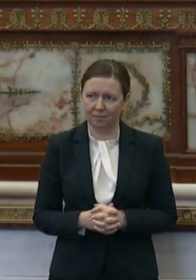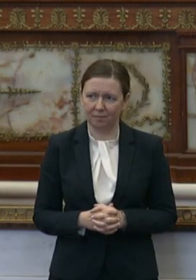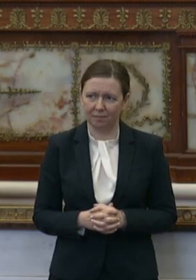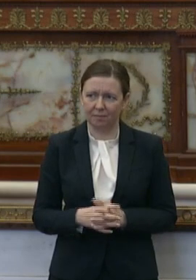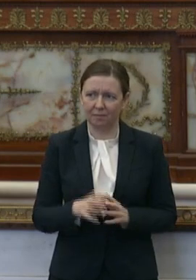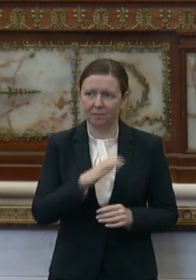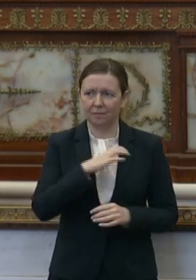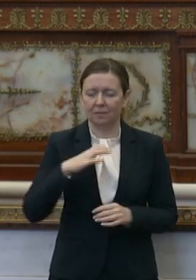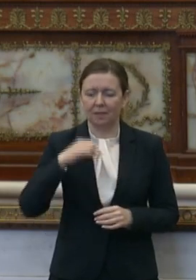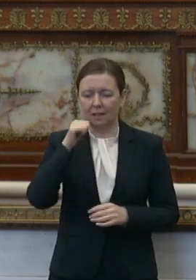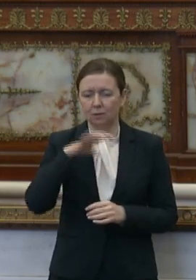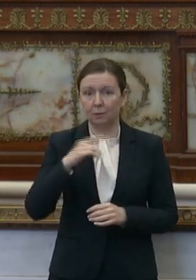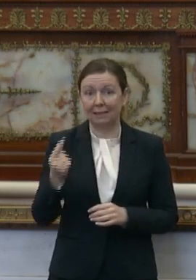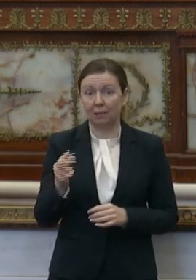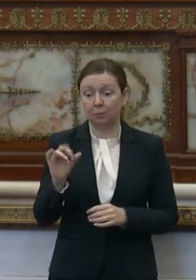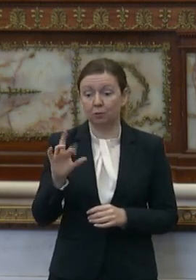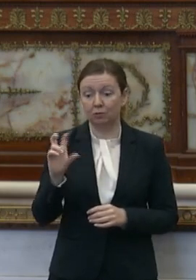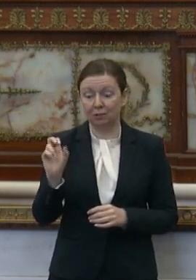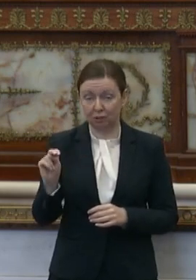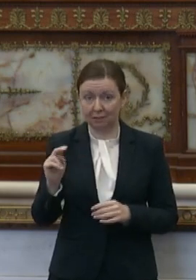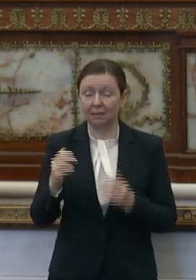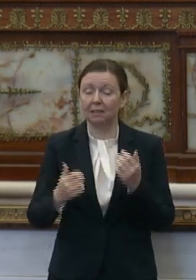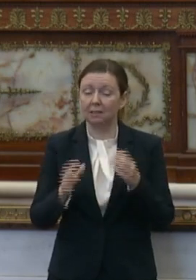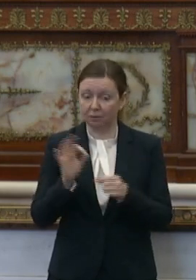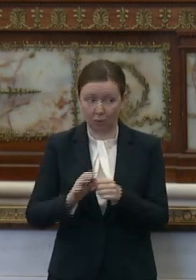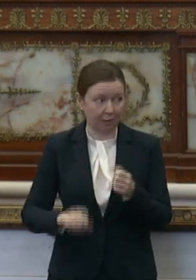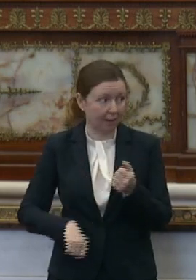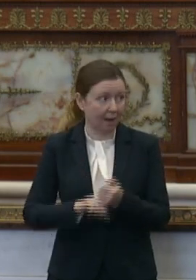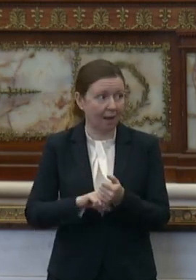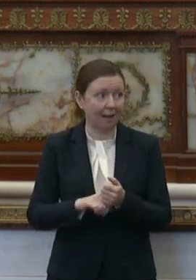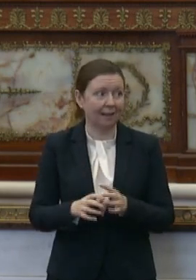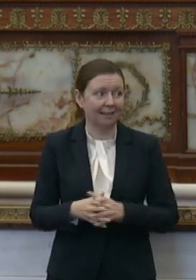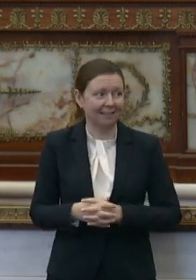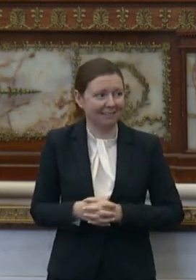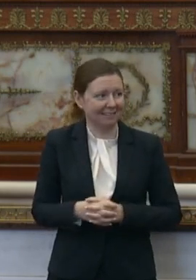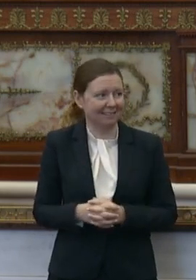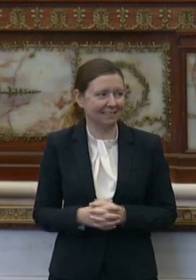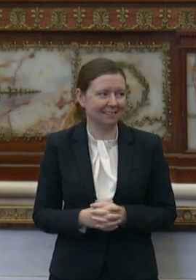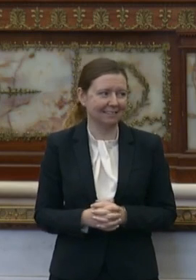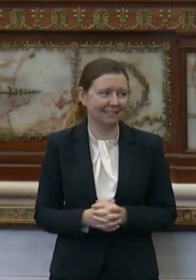Go ahead, Mr. Trotter. Correct that. Councilwoman Gilmore Richardson is voting aye.